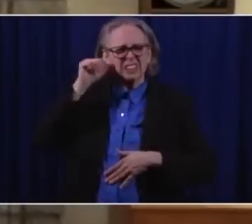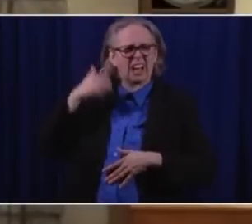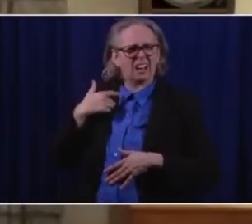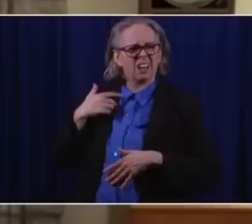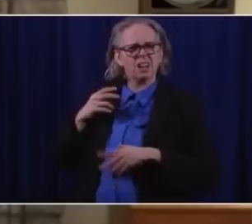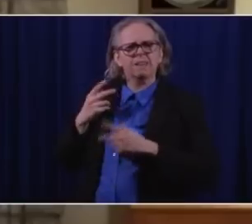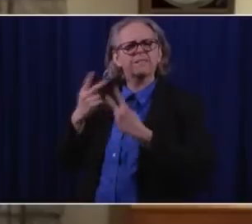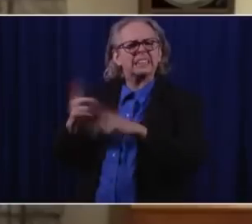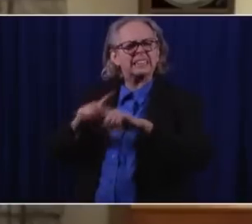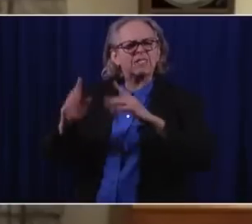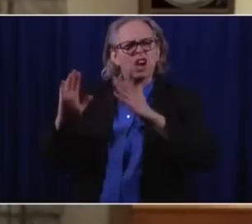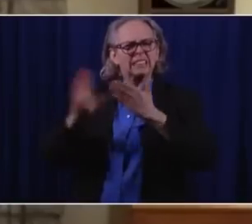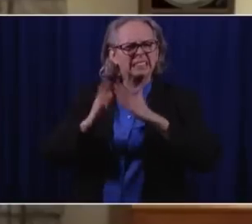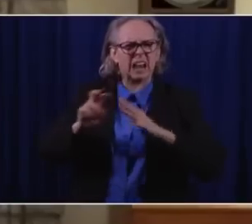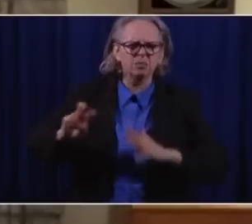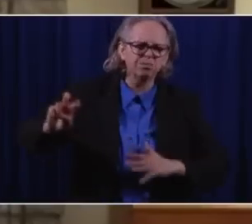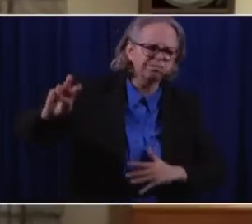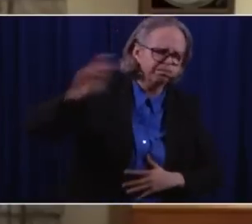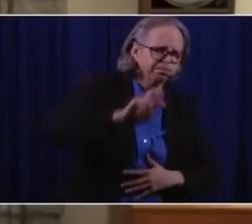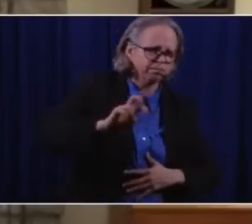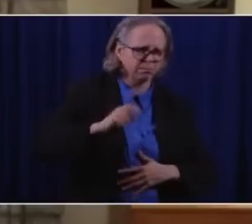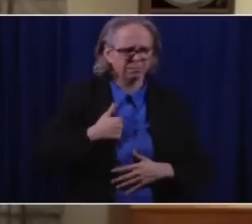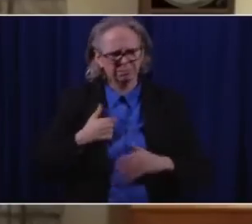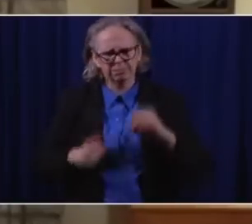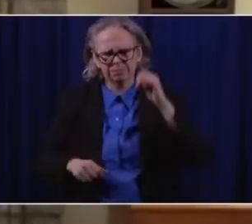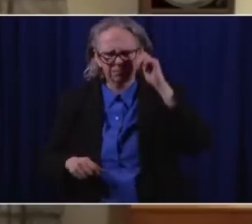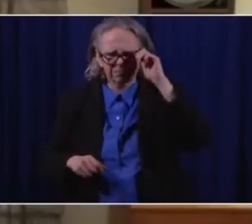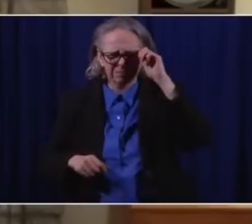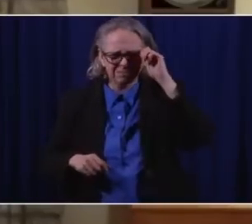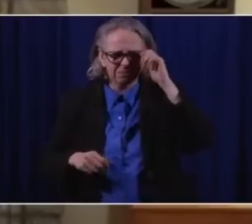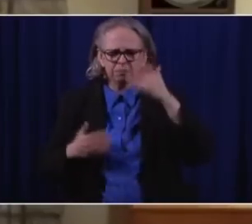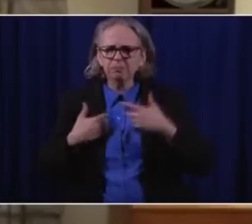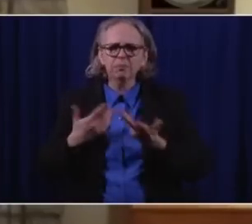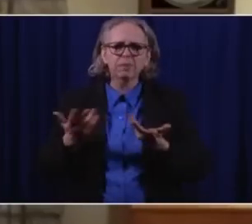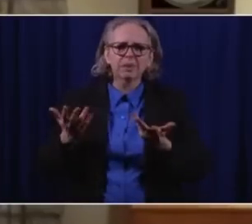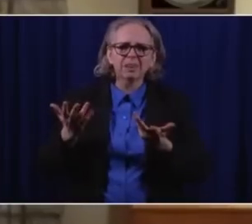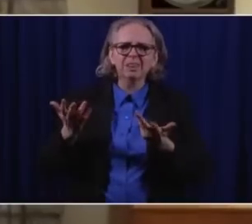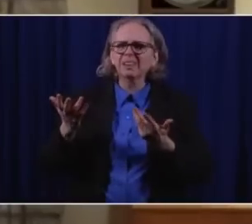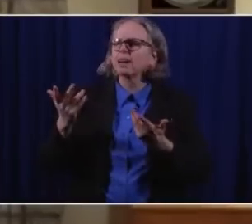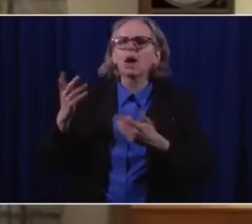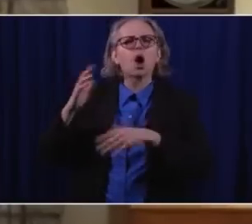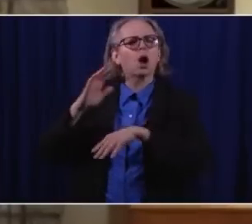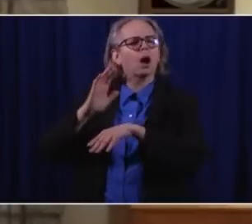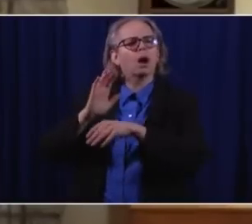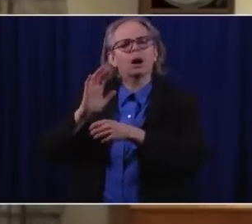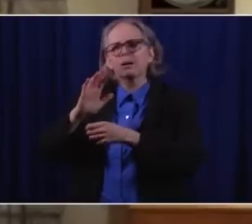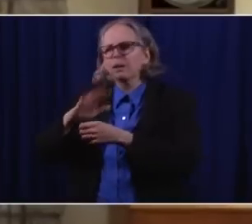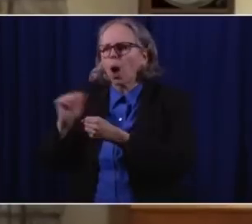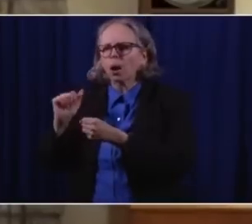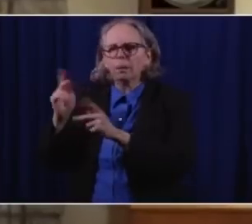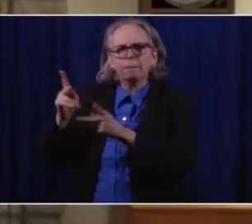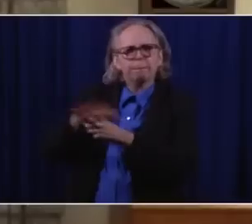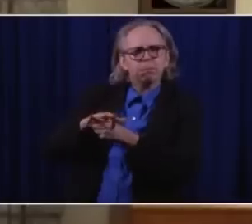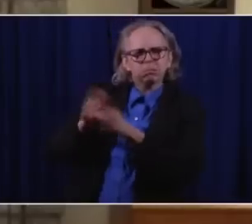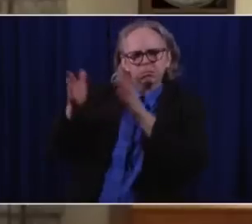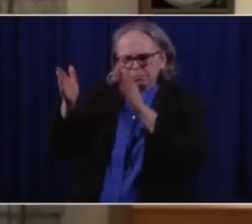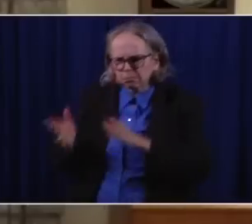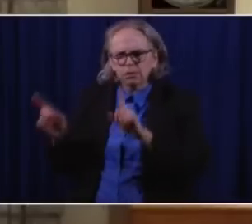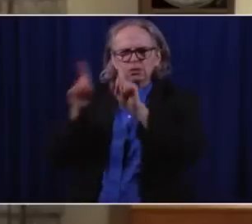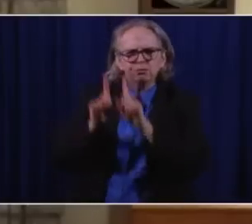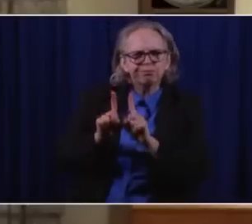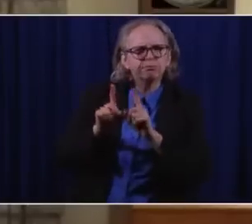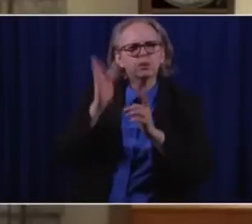communities, I had a local doctor with me at every stop, and that was the number one concern.